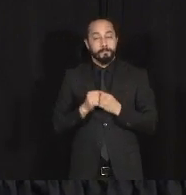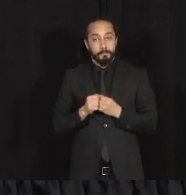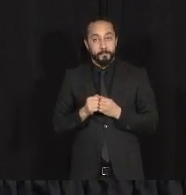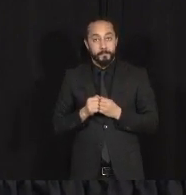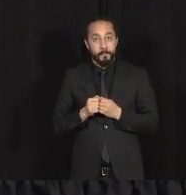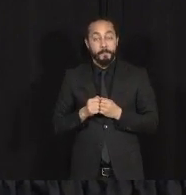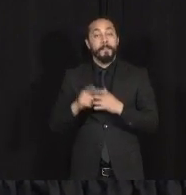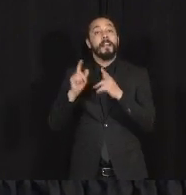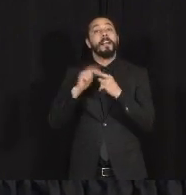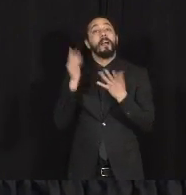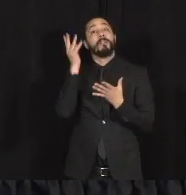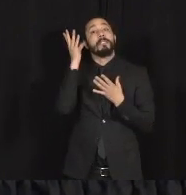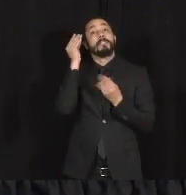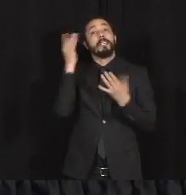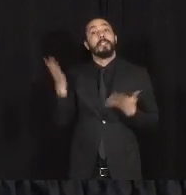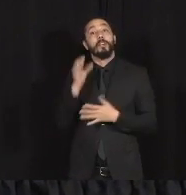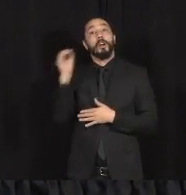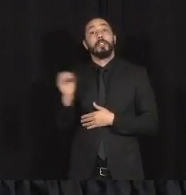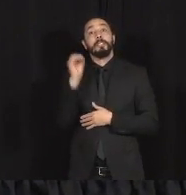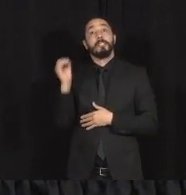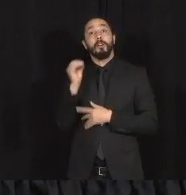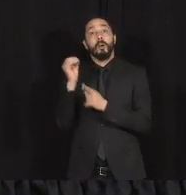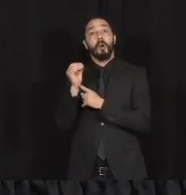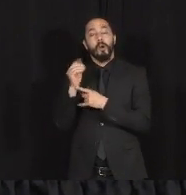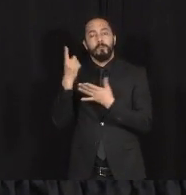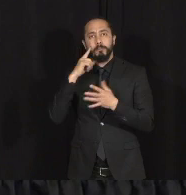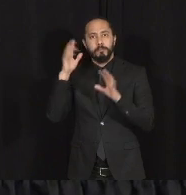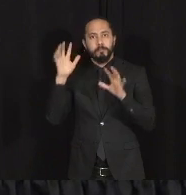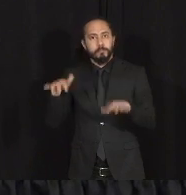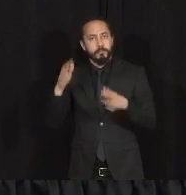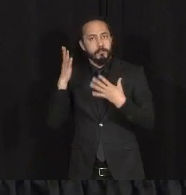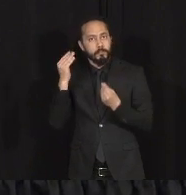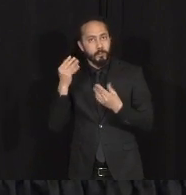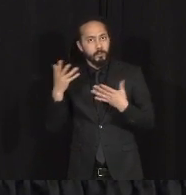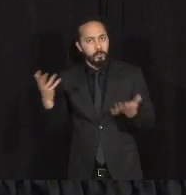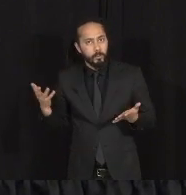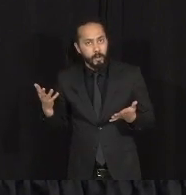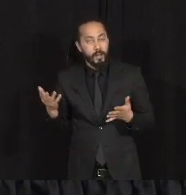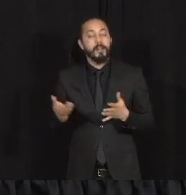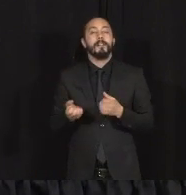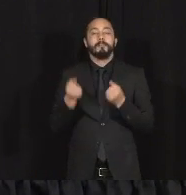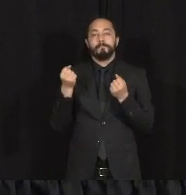high mortality rate in those over the age of 80.